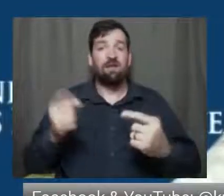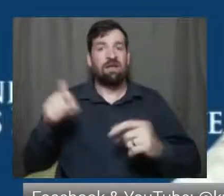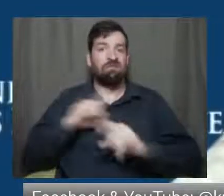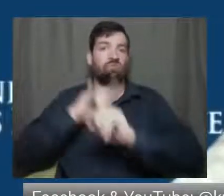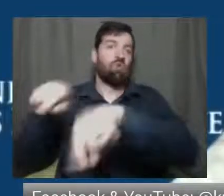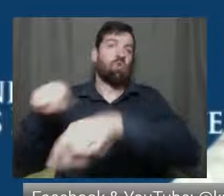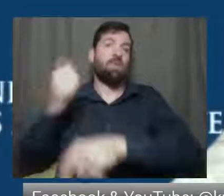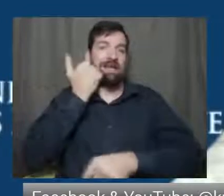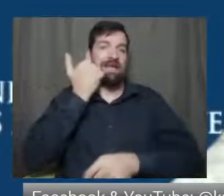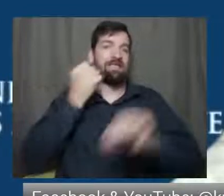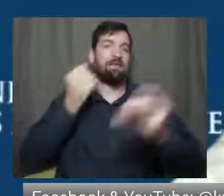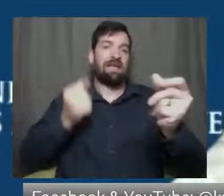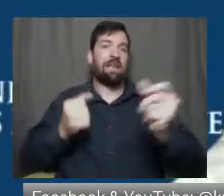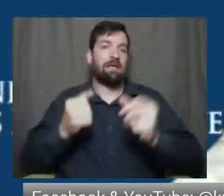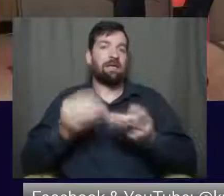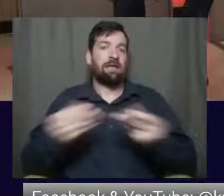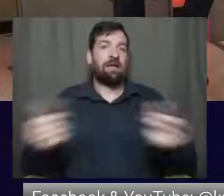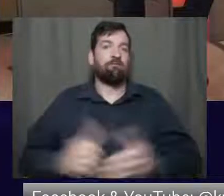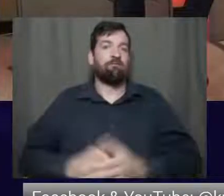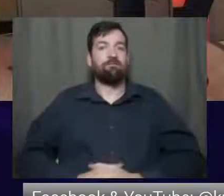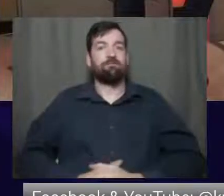dentist immediately to take care of it.